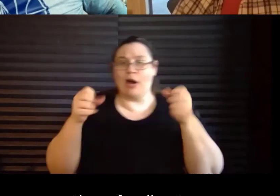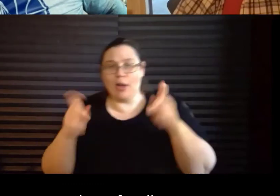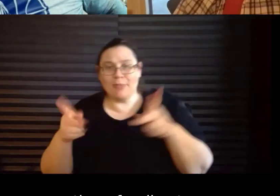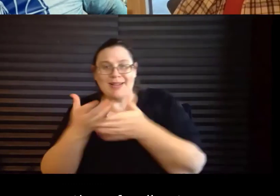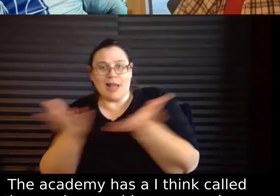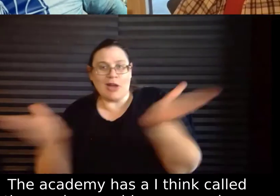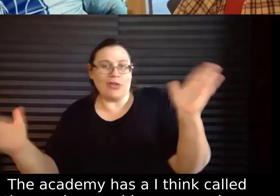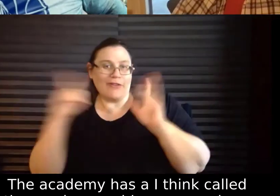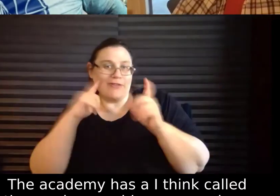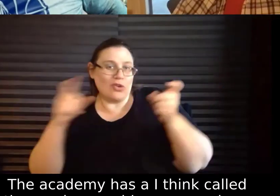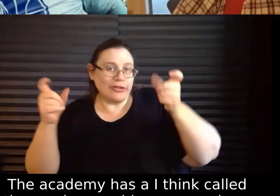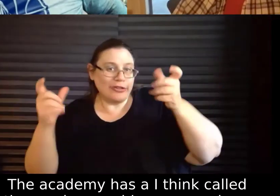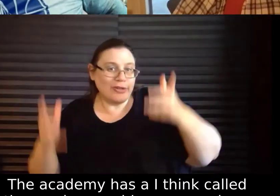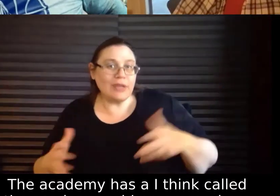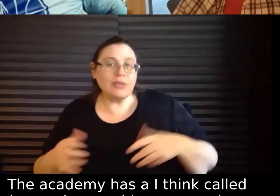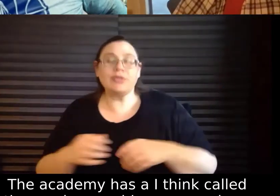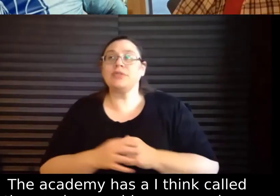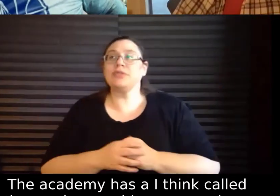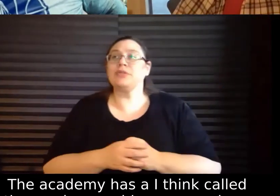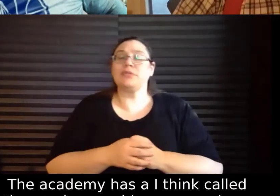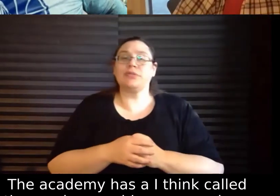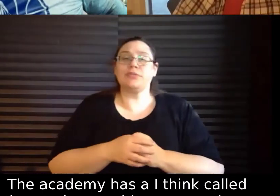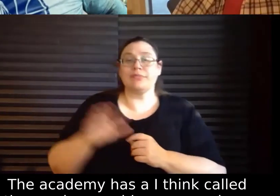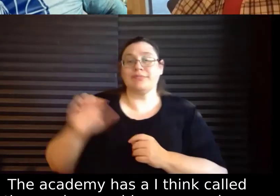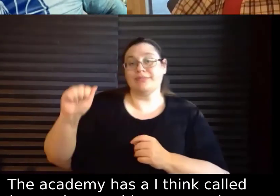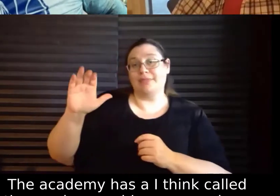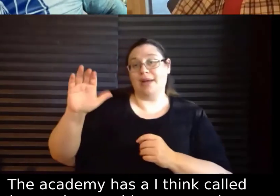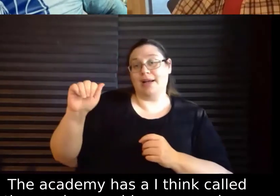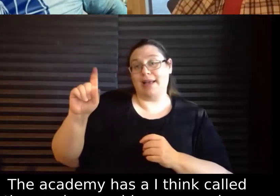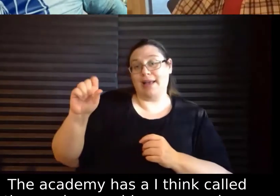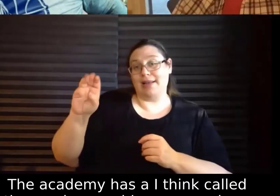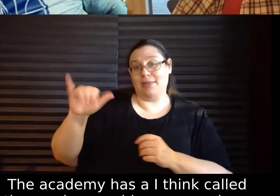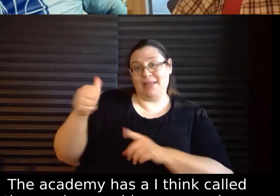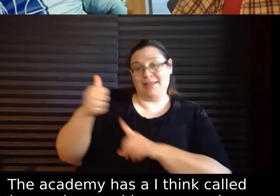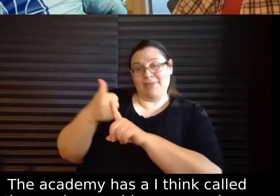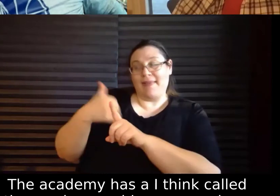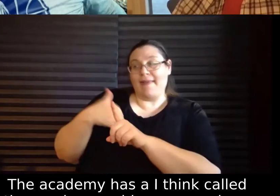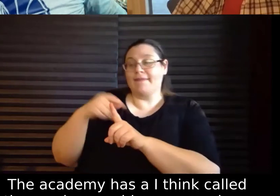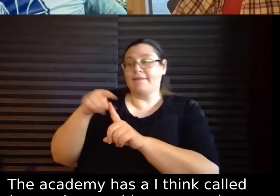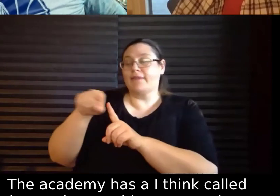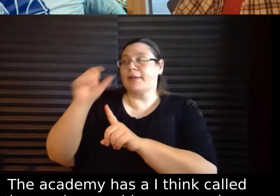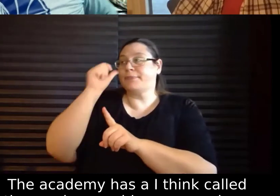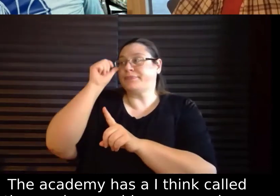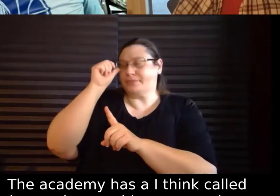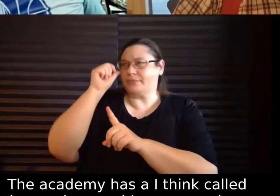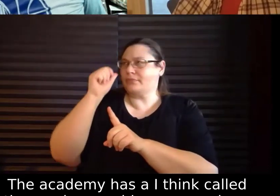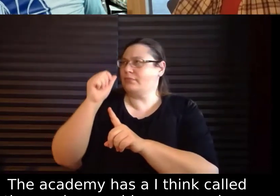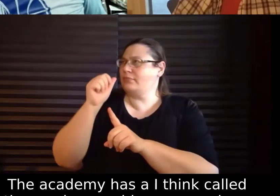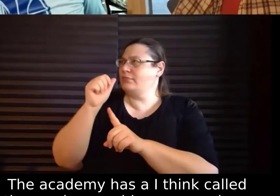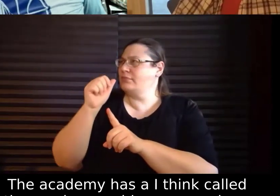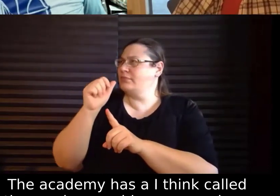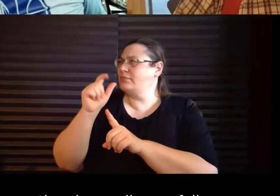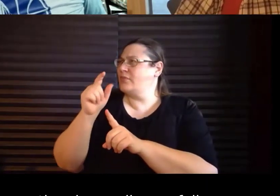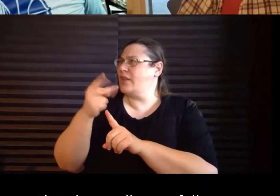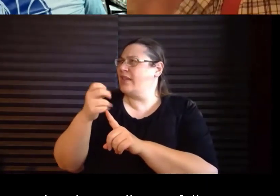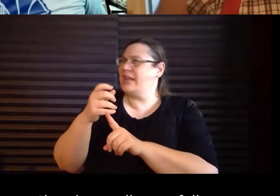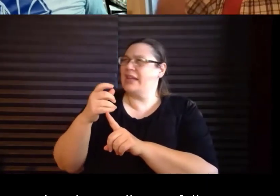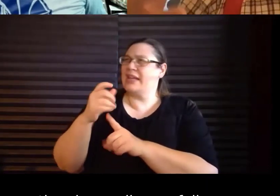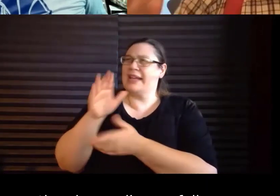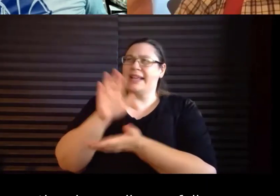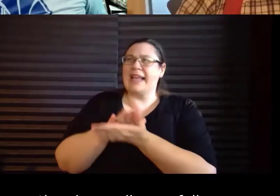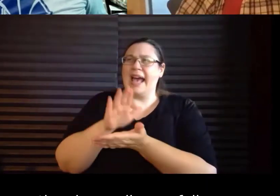directors. The Academy has I think it's called the Academy Gold program, where they